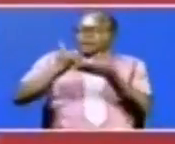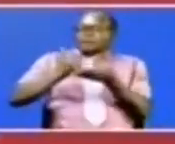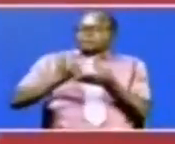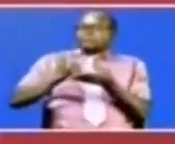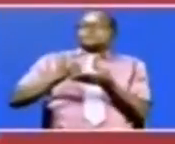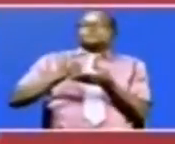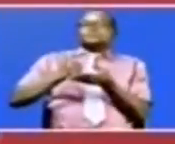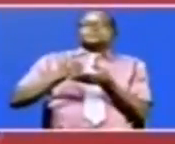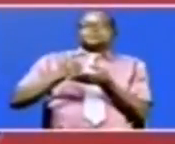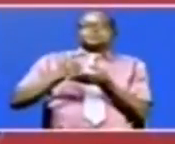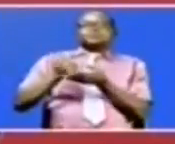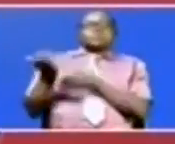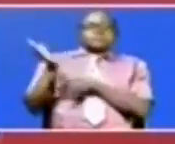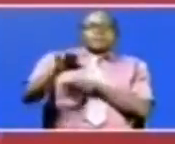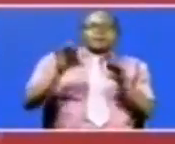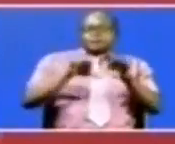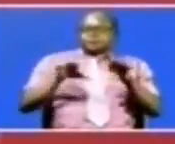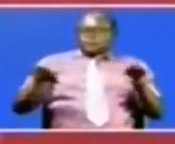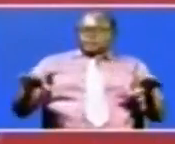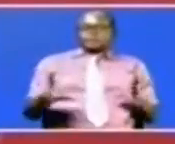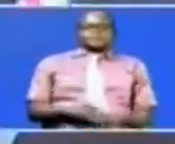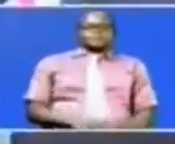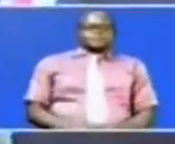image in the market?